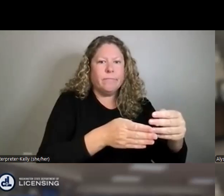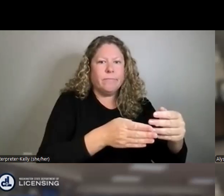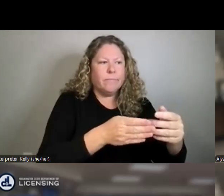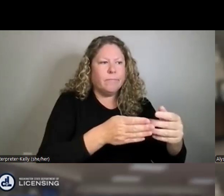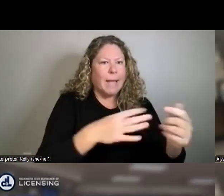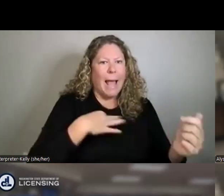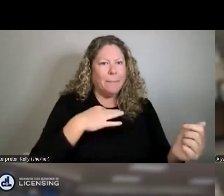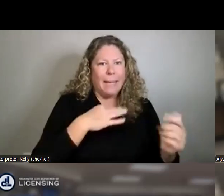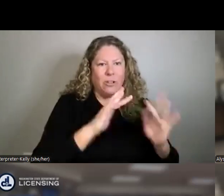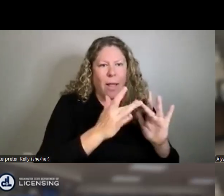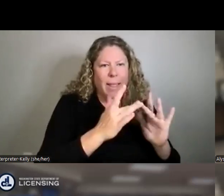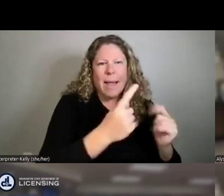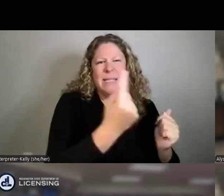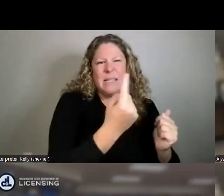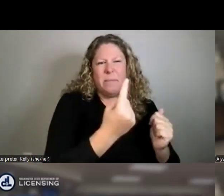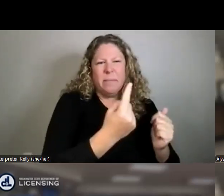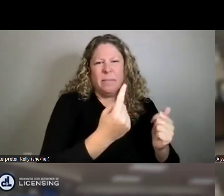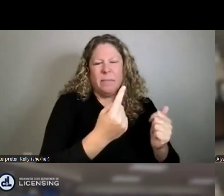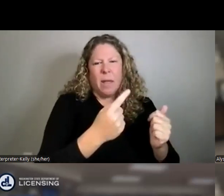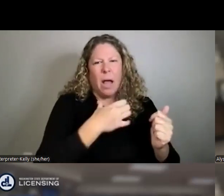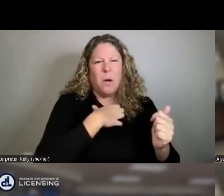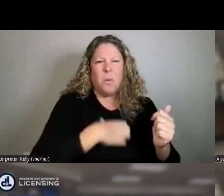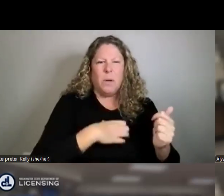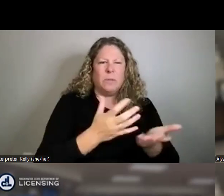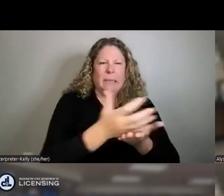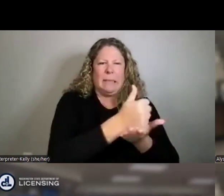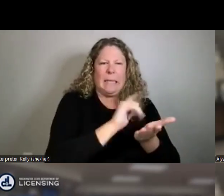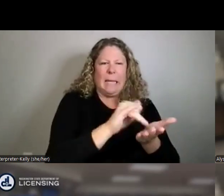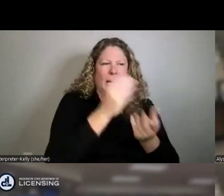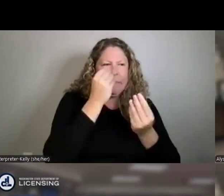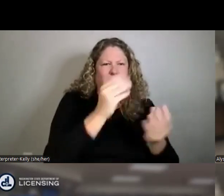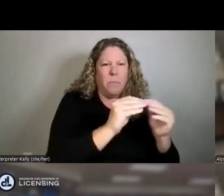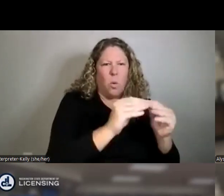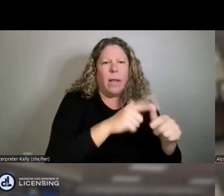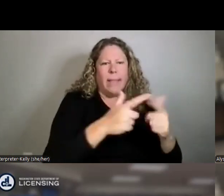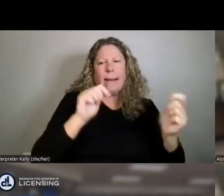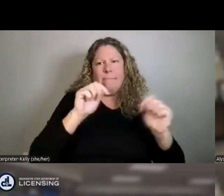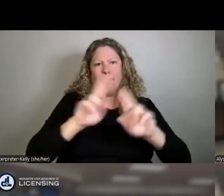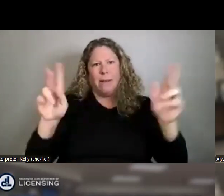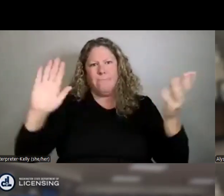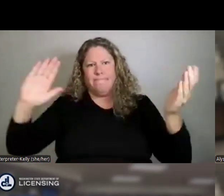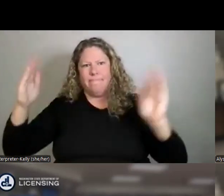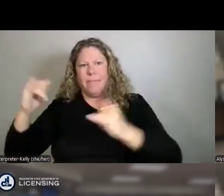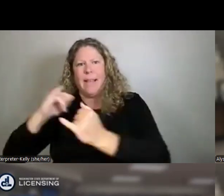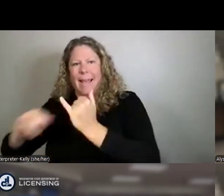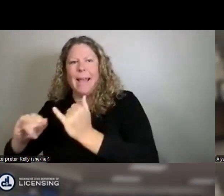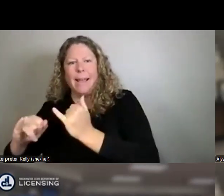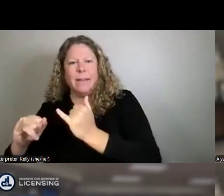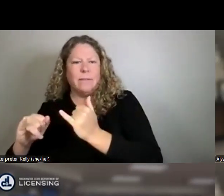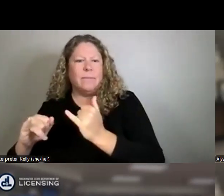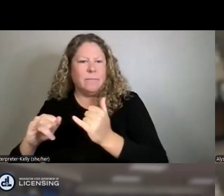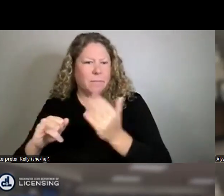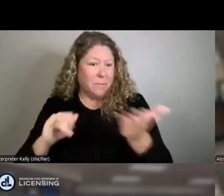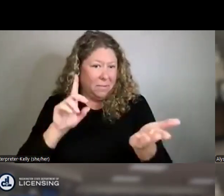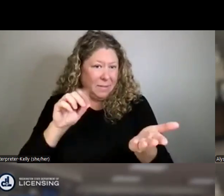application online or something along those lines, and then look at that before and after. And then, yeah, I would love to have Danica chime in